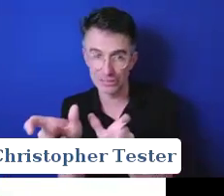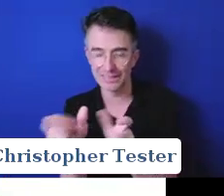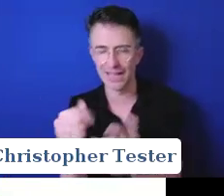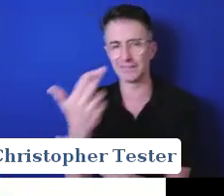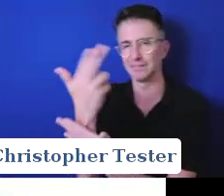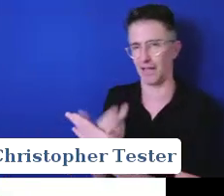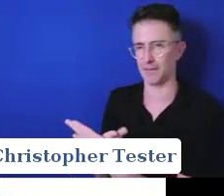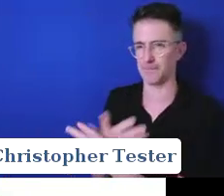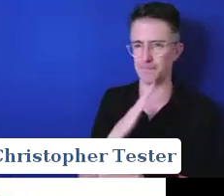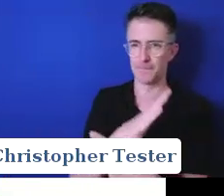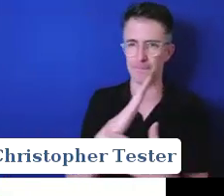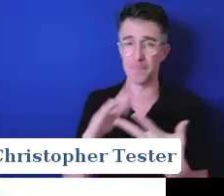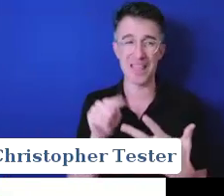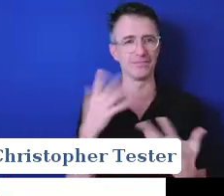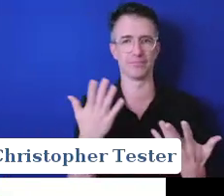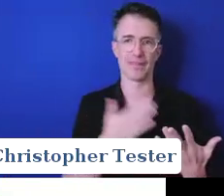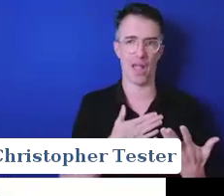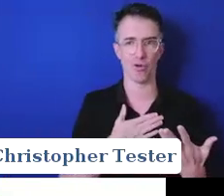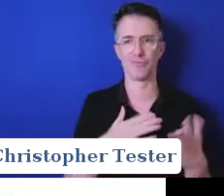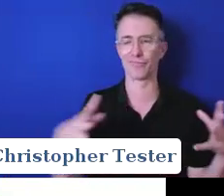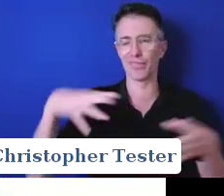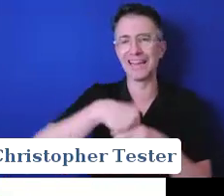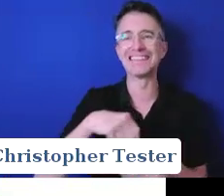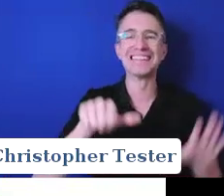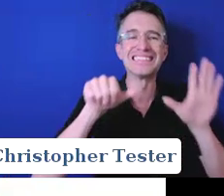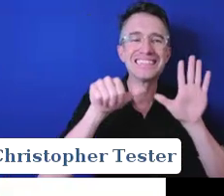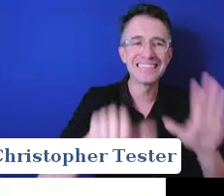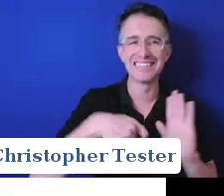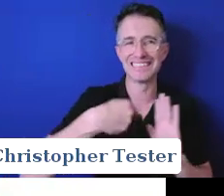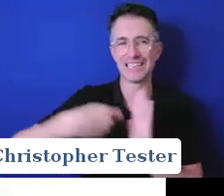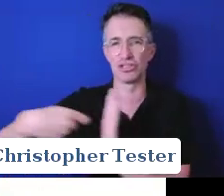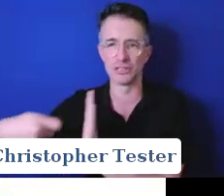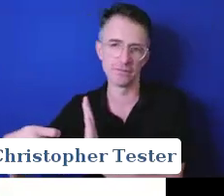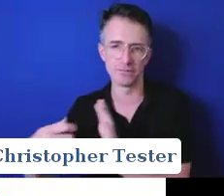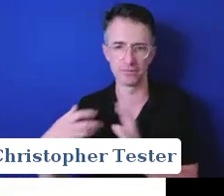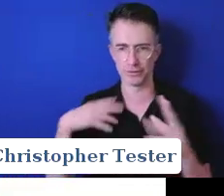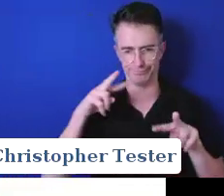National Solidarity and the Fight Against Exclusion.